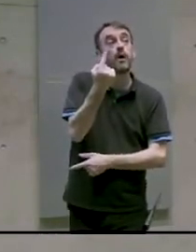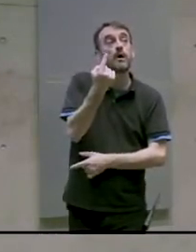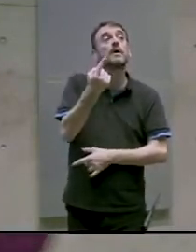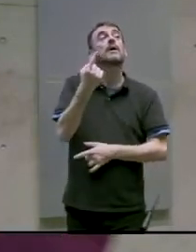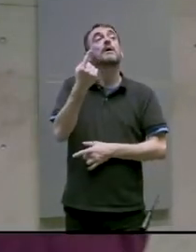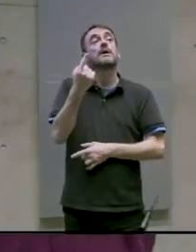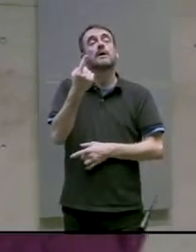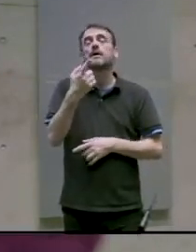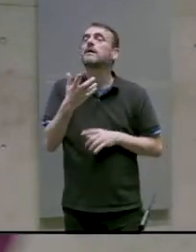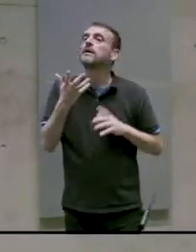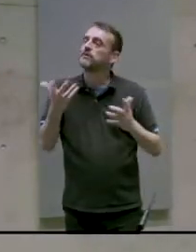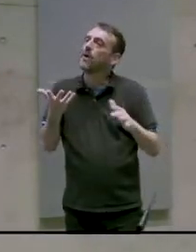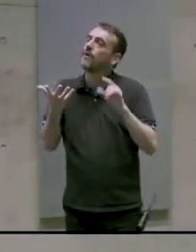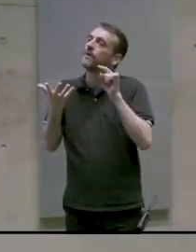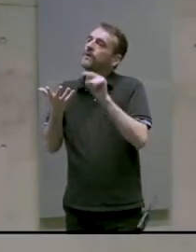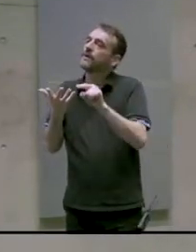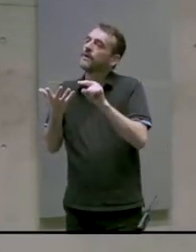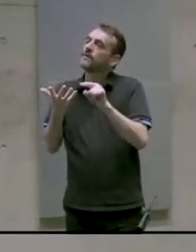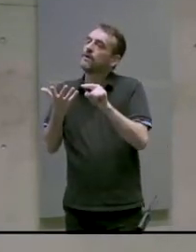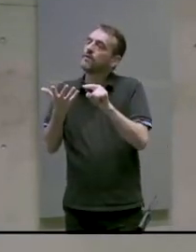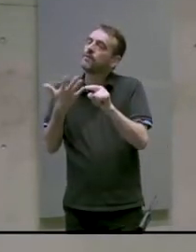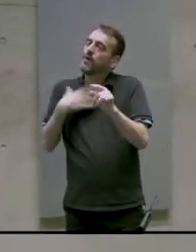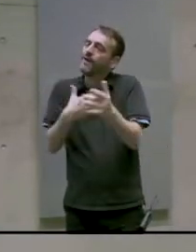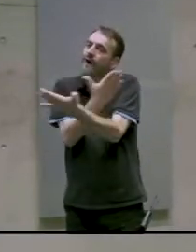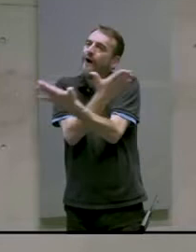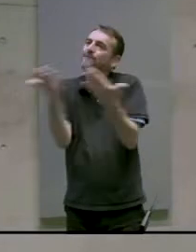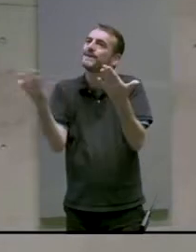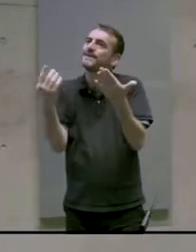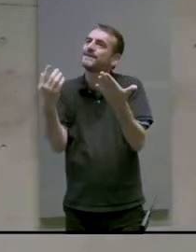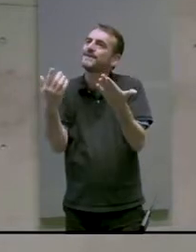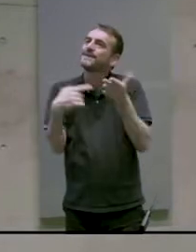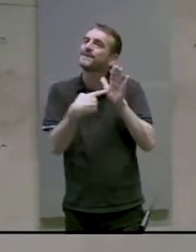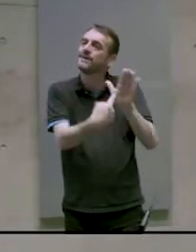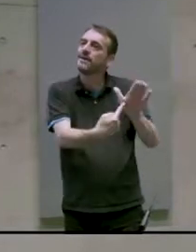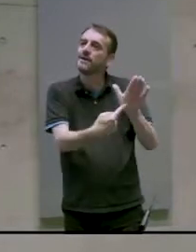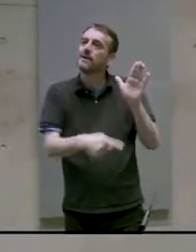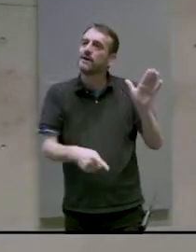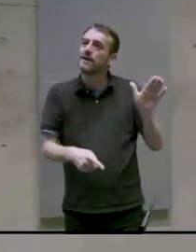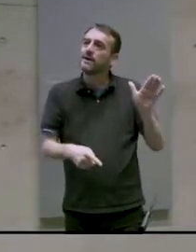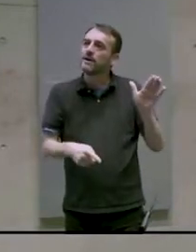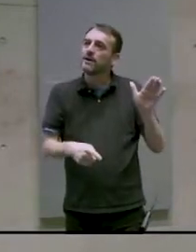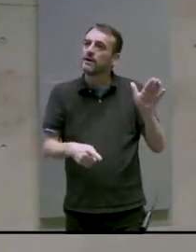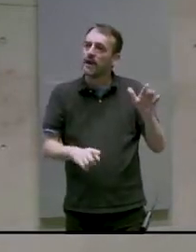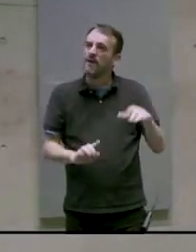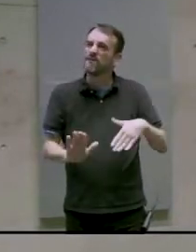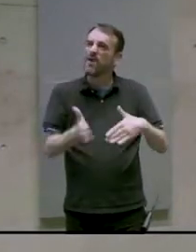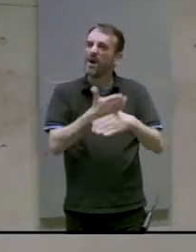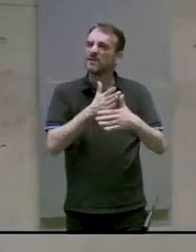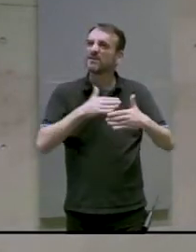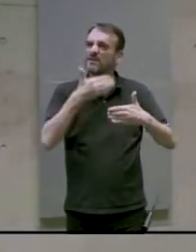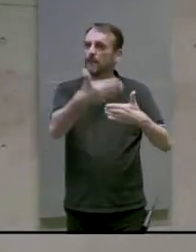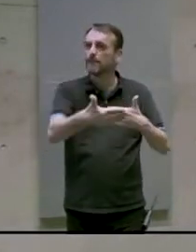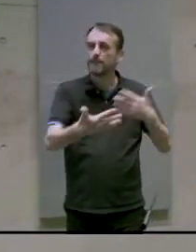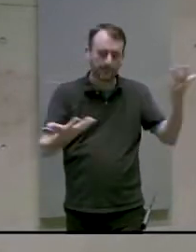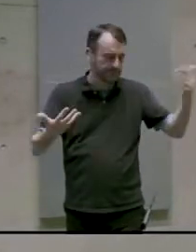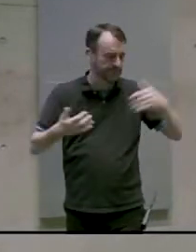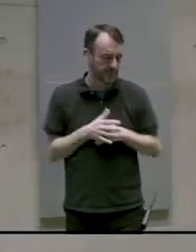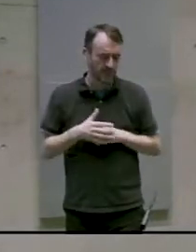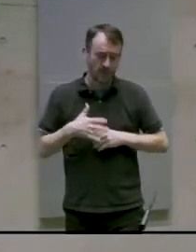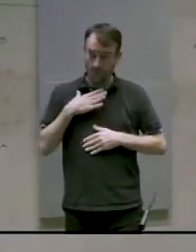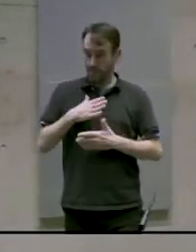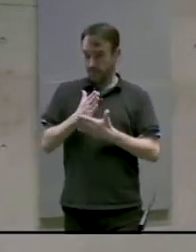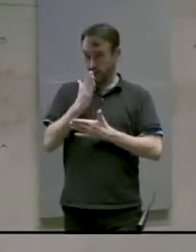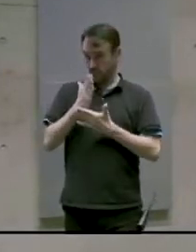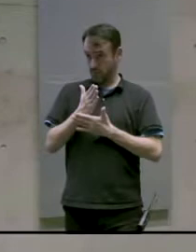of first prototype was to do something obvious before we go like too much further. We wanted to make sure, we actually